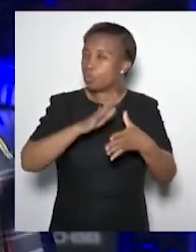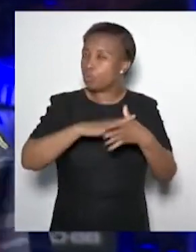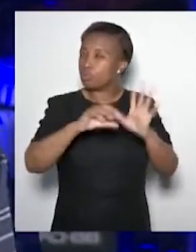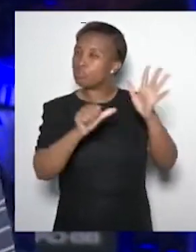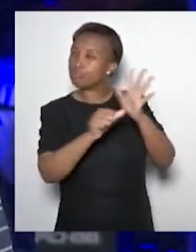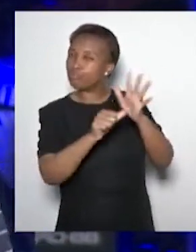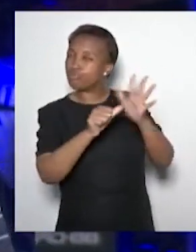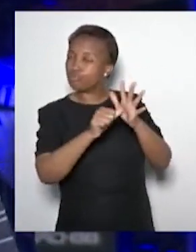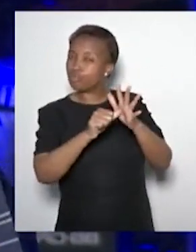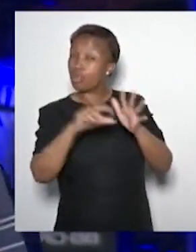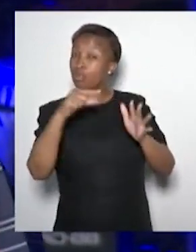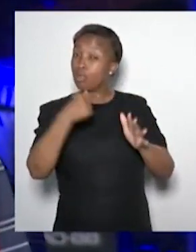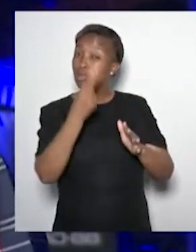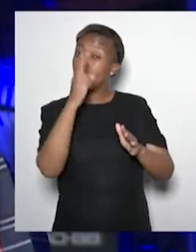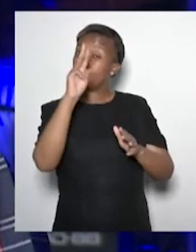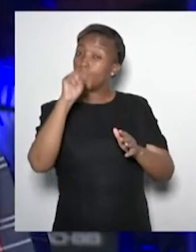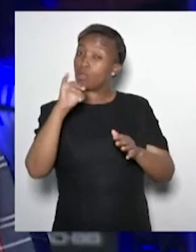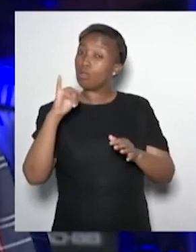Gumbi and I